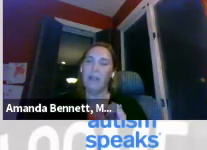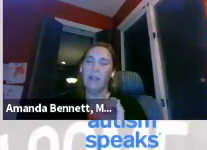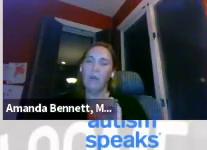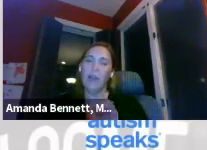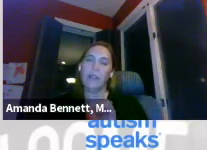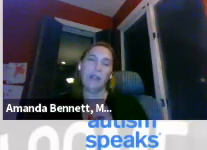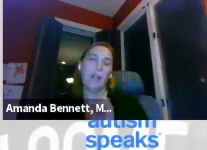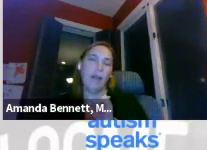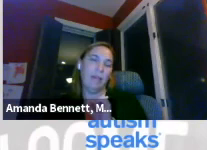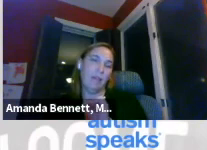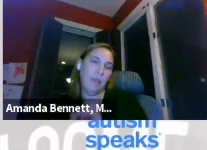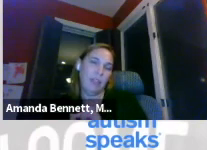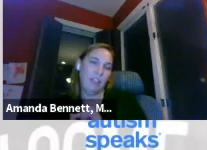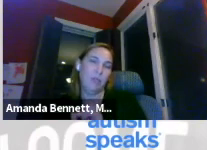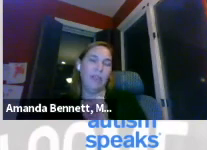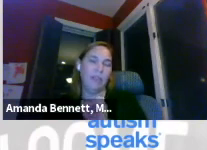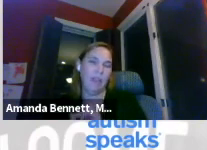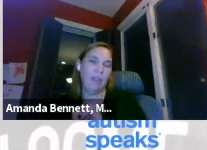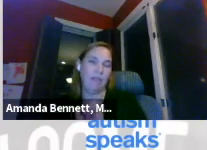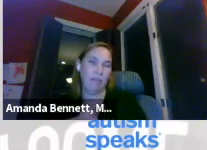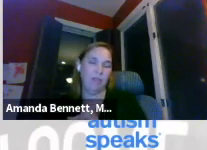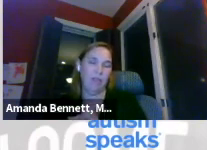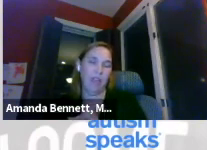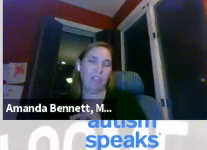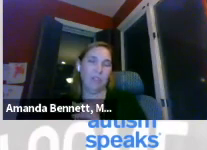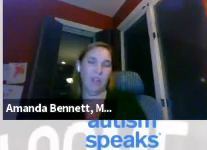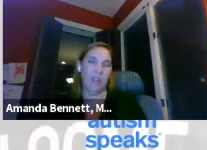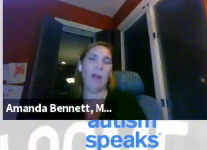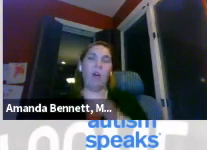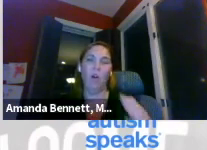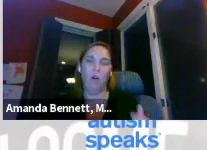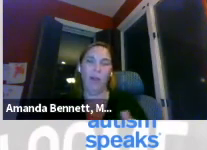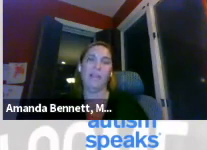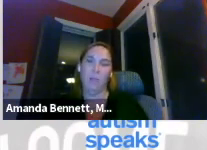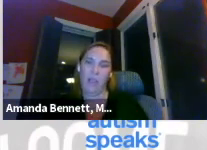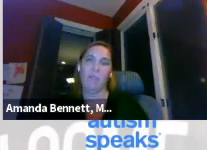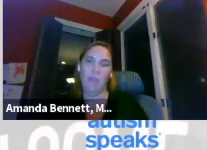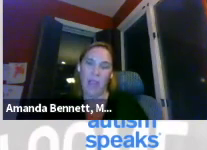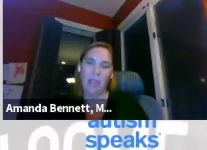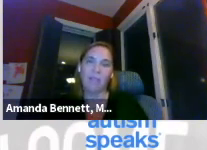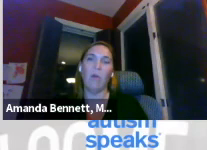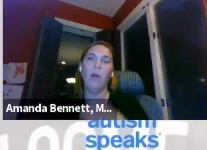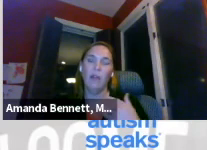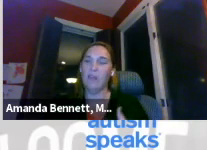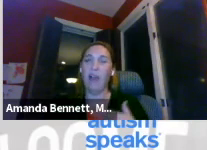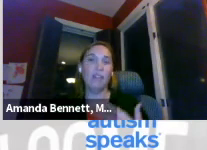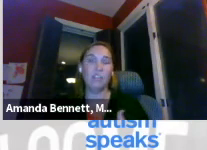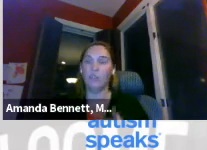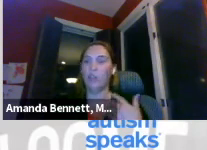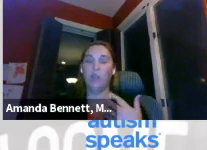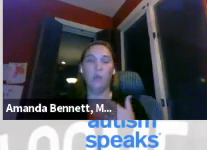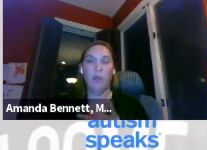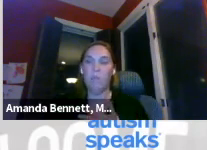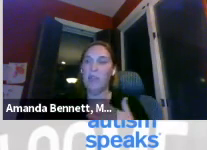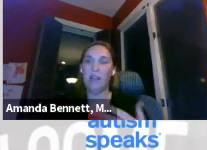again, we're not talking about speech when we say social communication. We're talking about all ways that we communicate. So I see